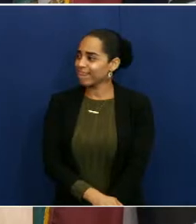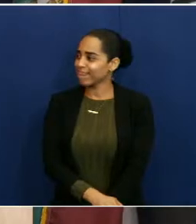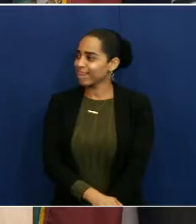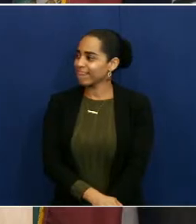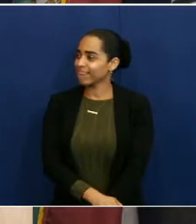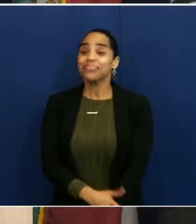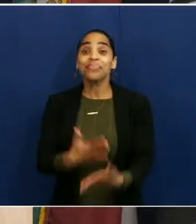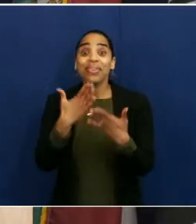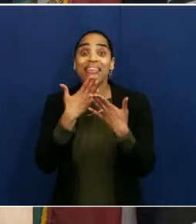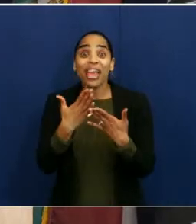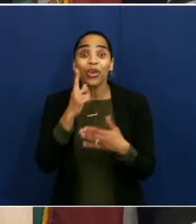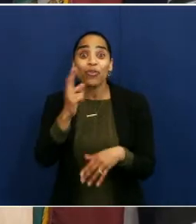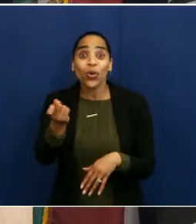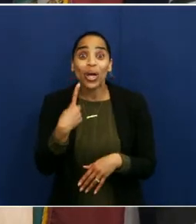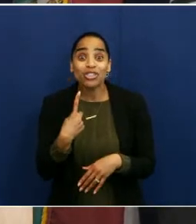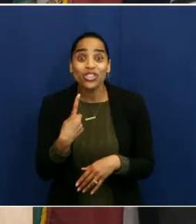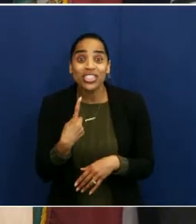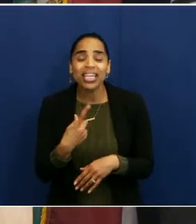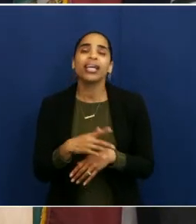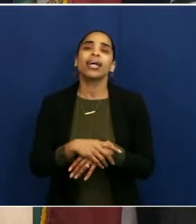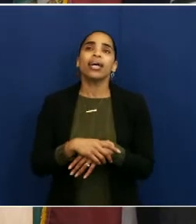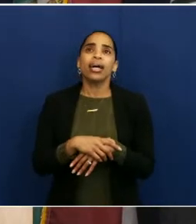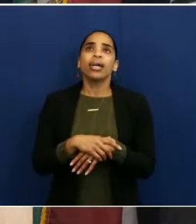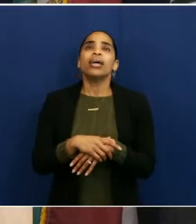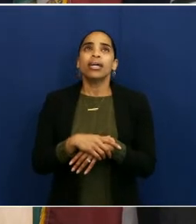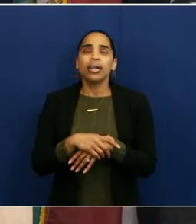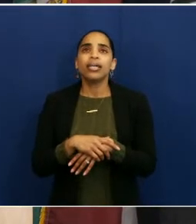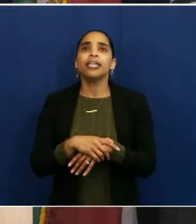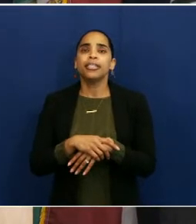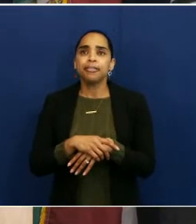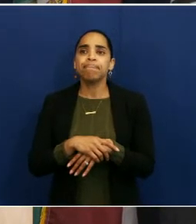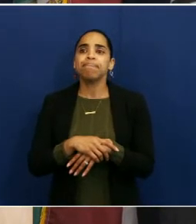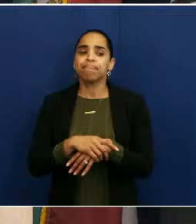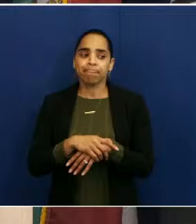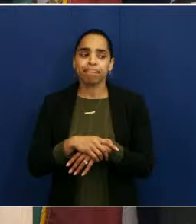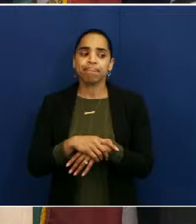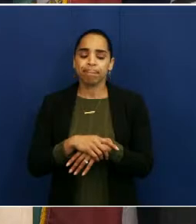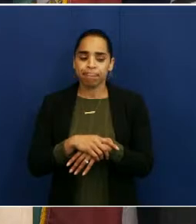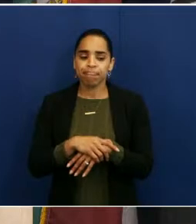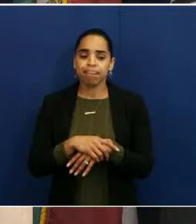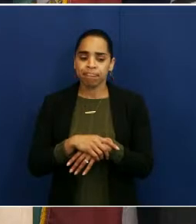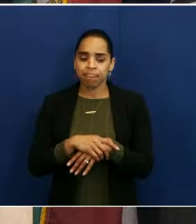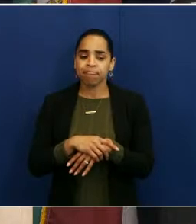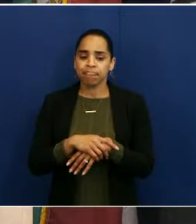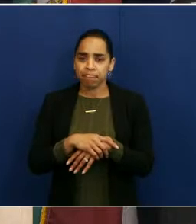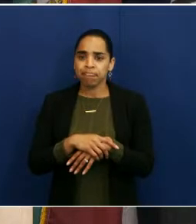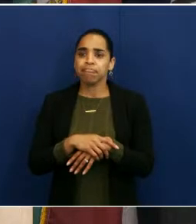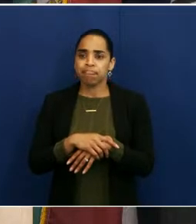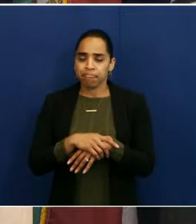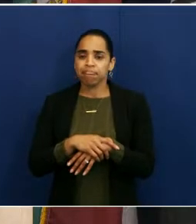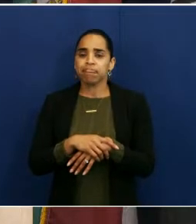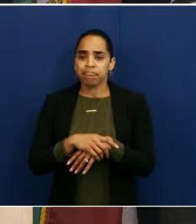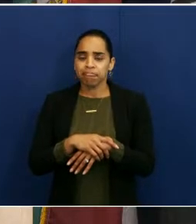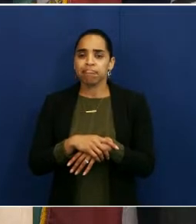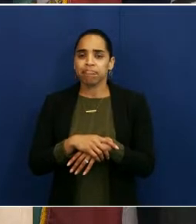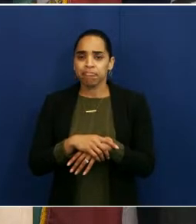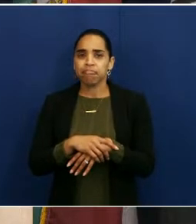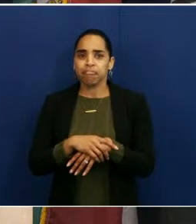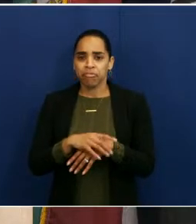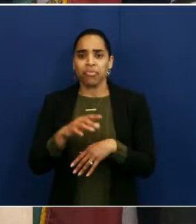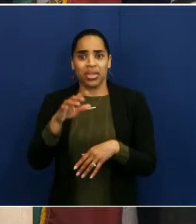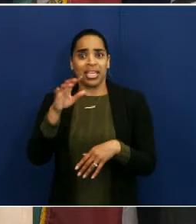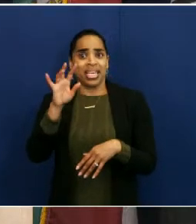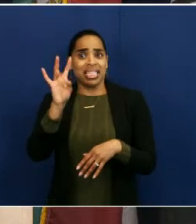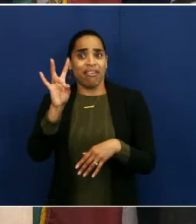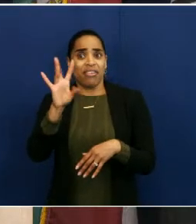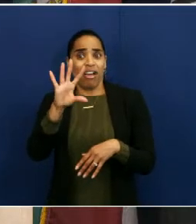Thanks for that question. You know, we have over 750,000 San Diegans who are fully